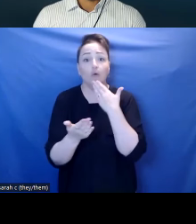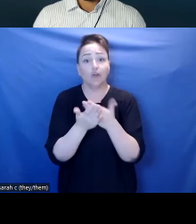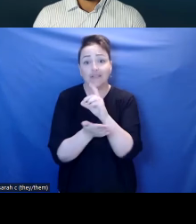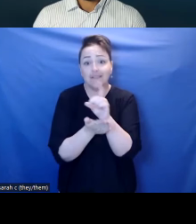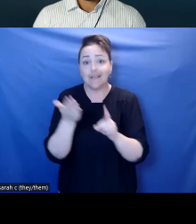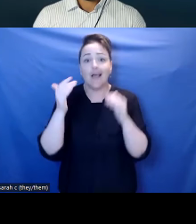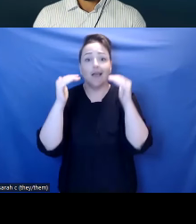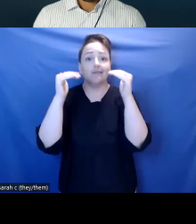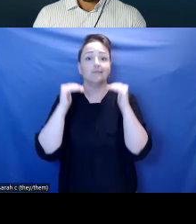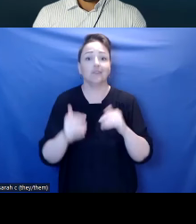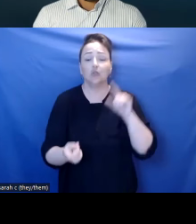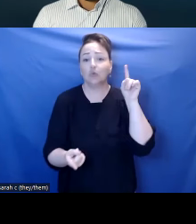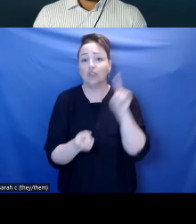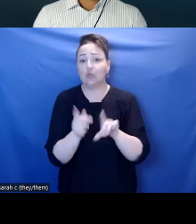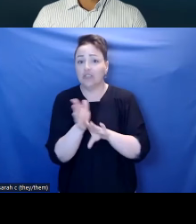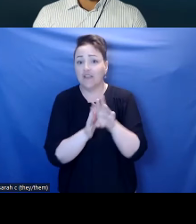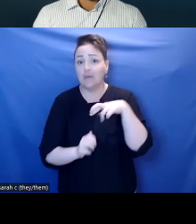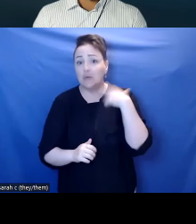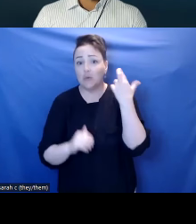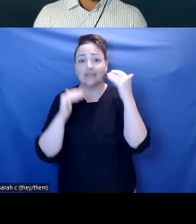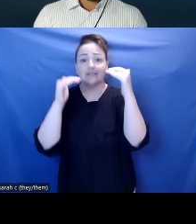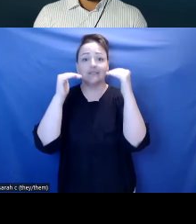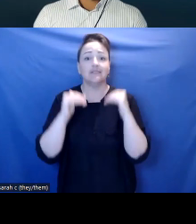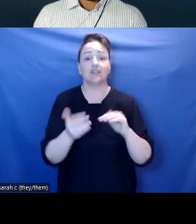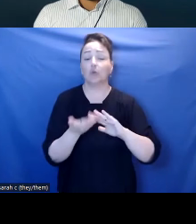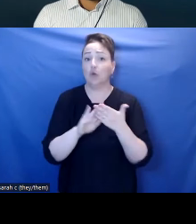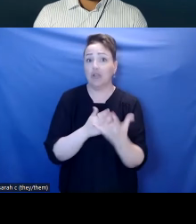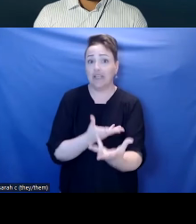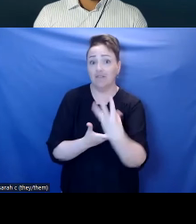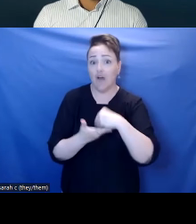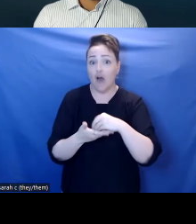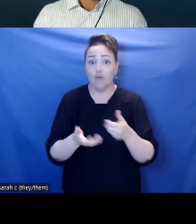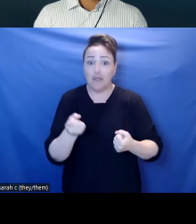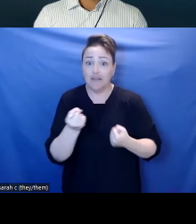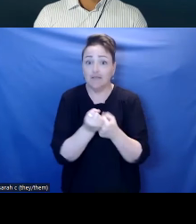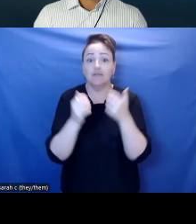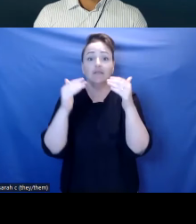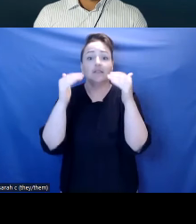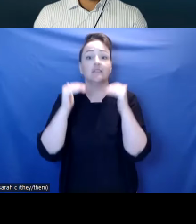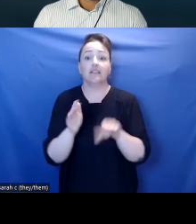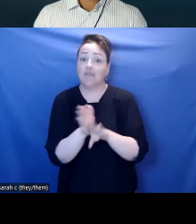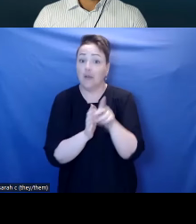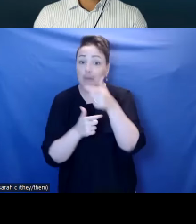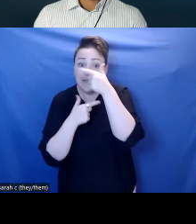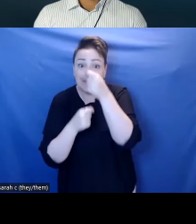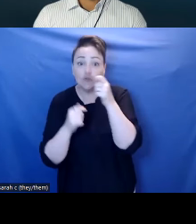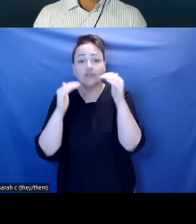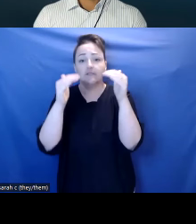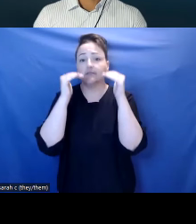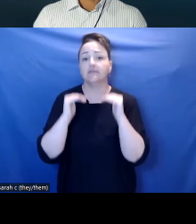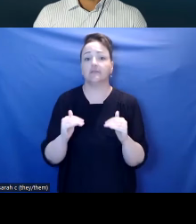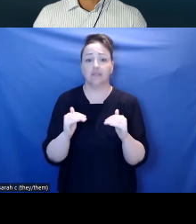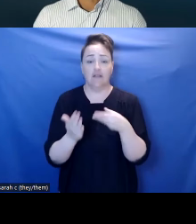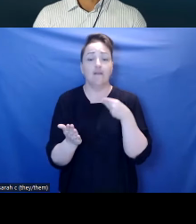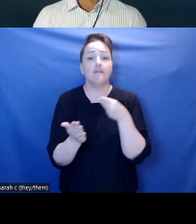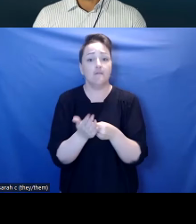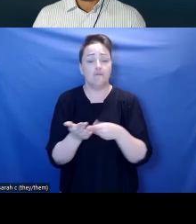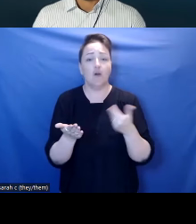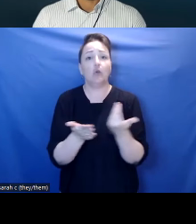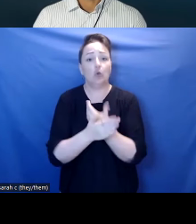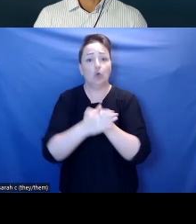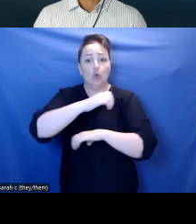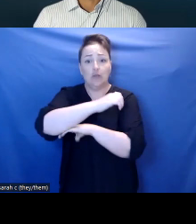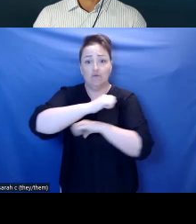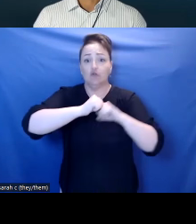community involvement, and generating development interest, and finally funding new infrastructure and brownfields remediation, which is